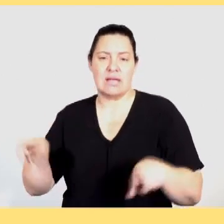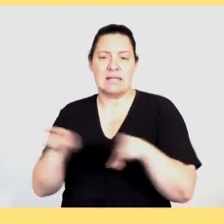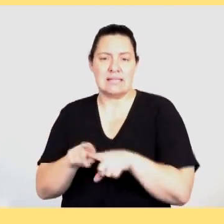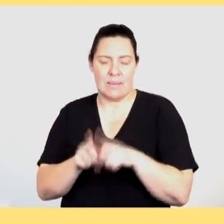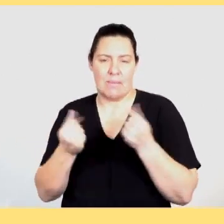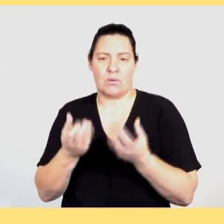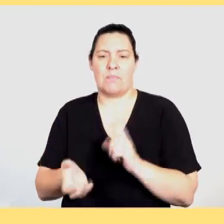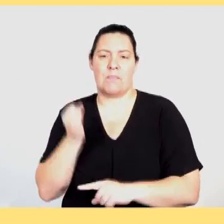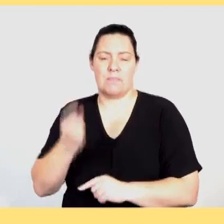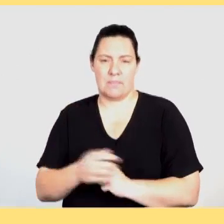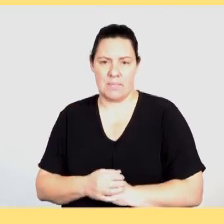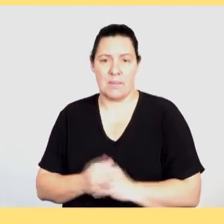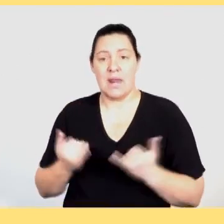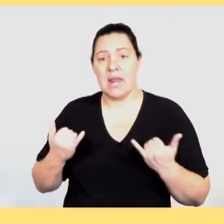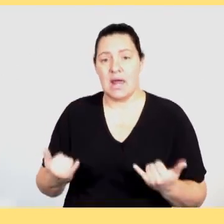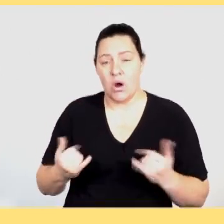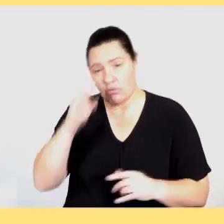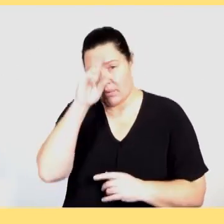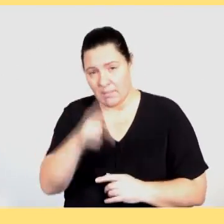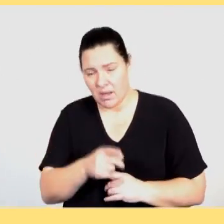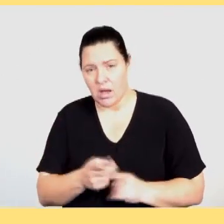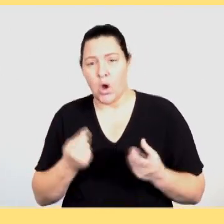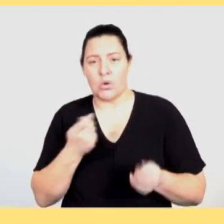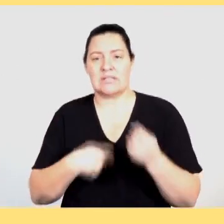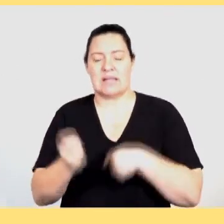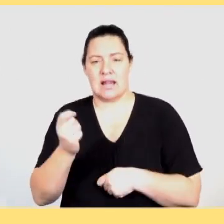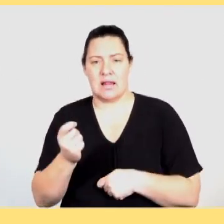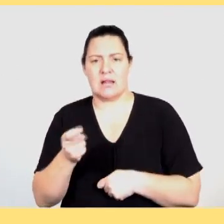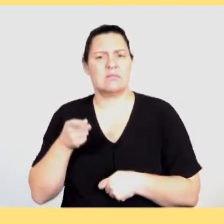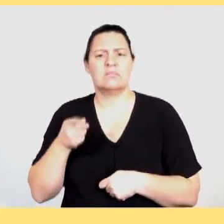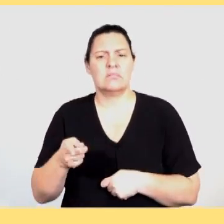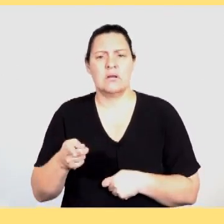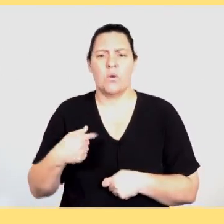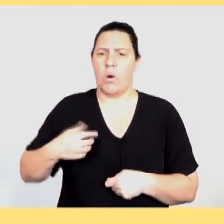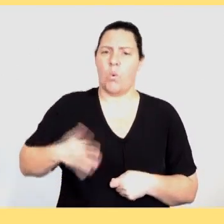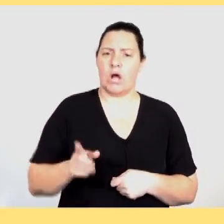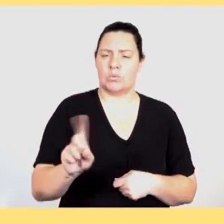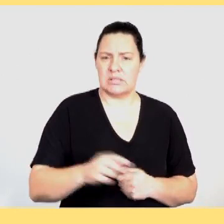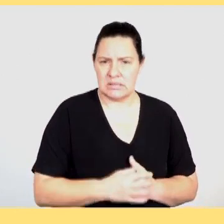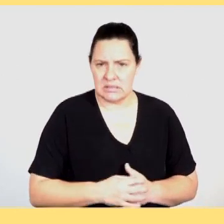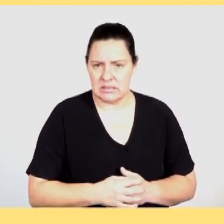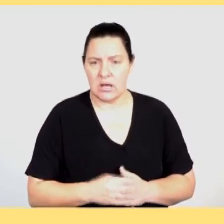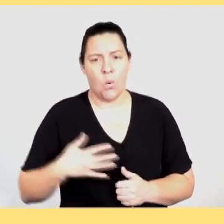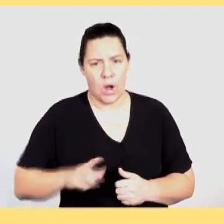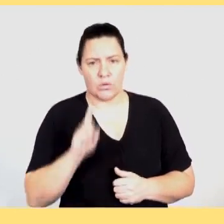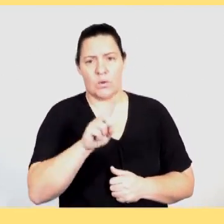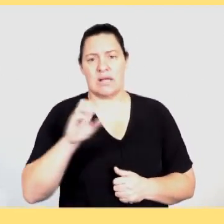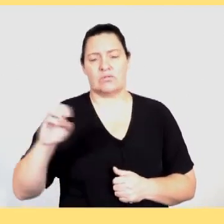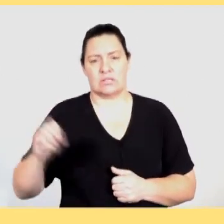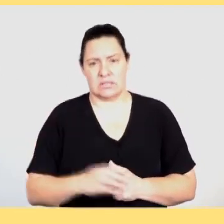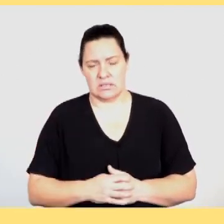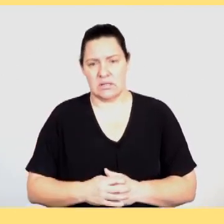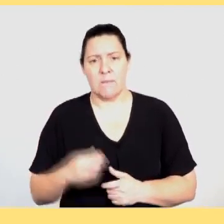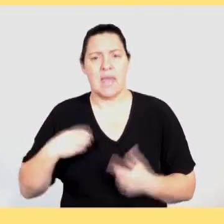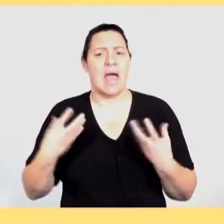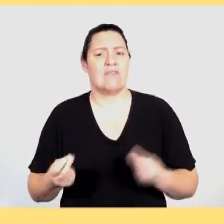same amount we find here. But now, remember, cost of sales, what is it that you want? You want 100.